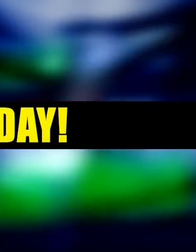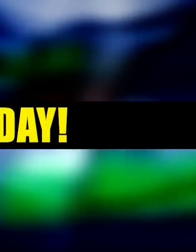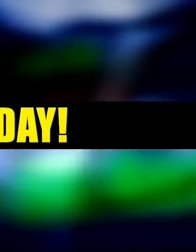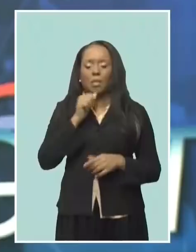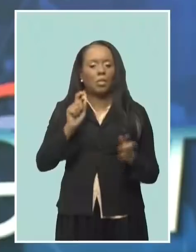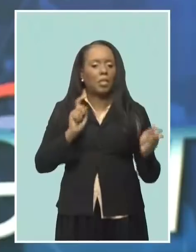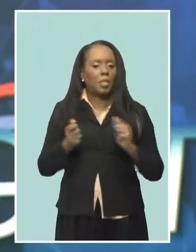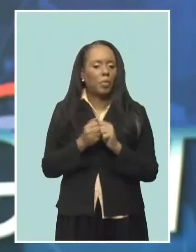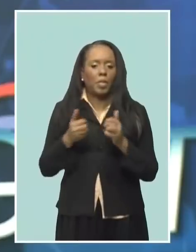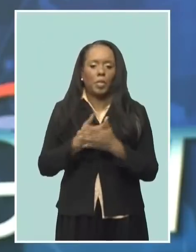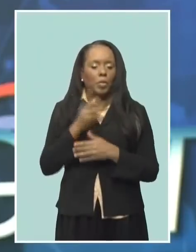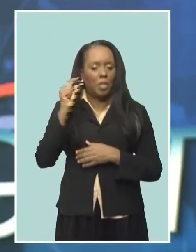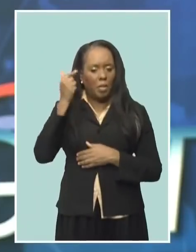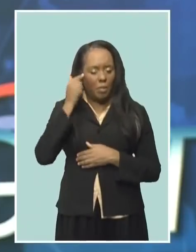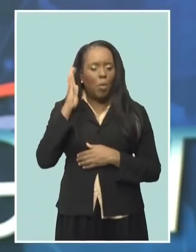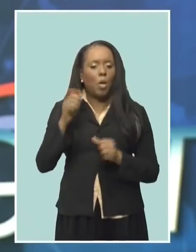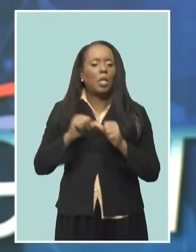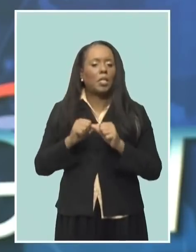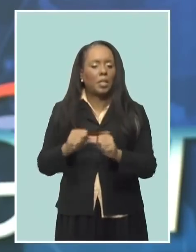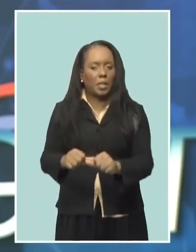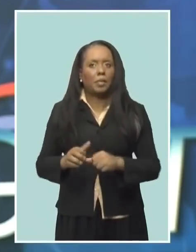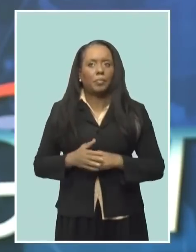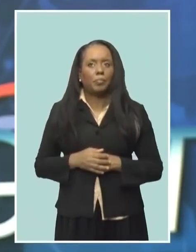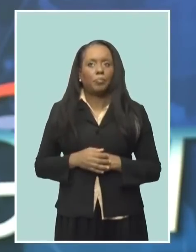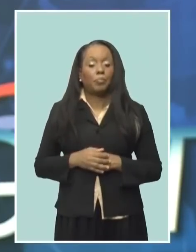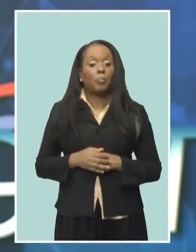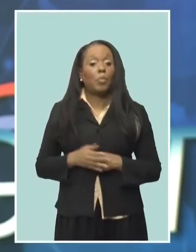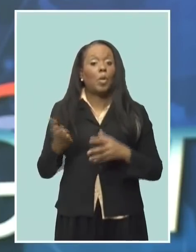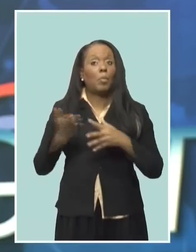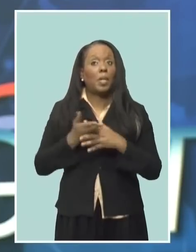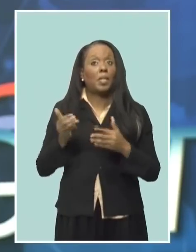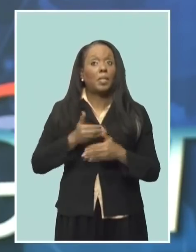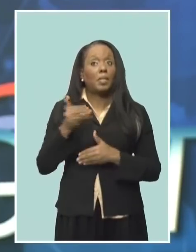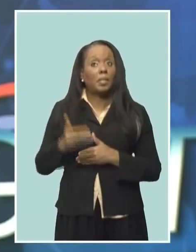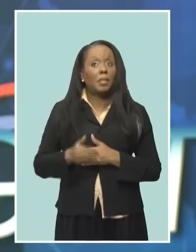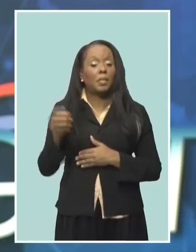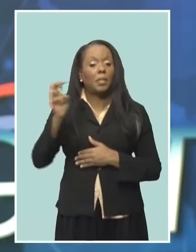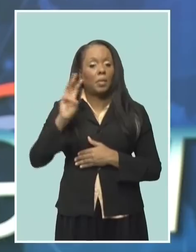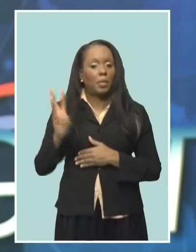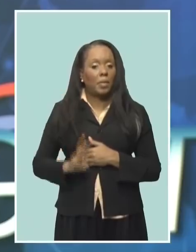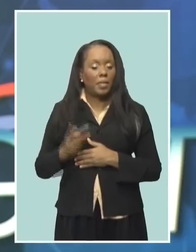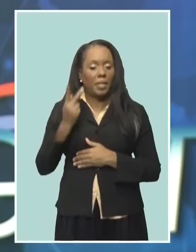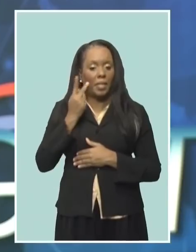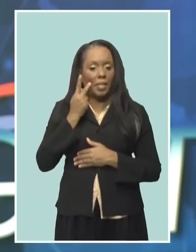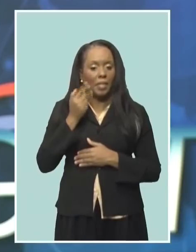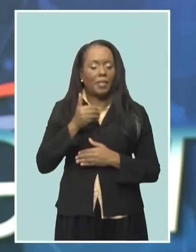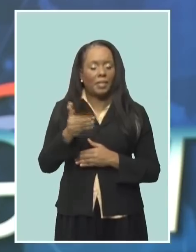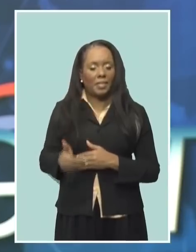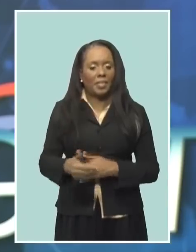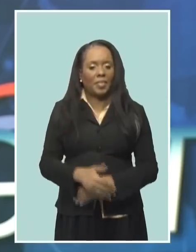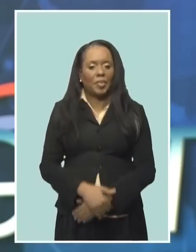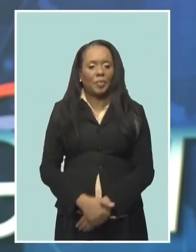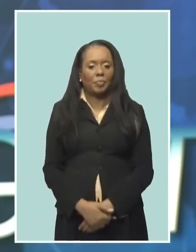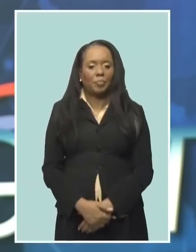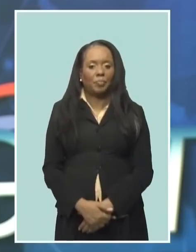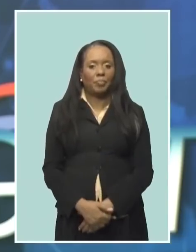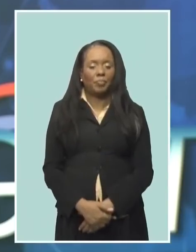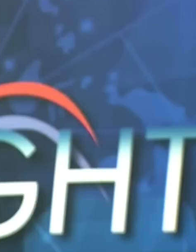market. That concludes our business report. We'll take a break here. We'll take a look at the weather with Carrie-Ann O'Neill after the break.